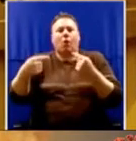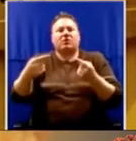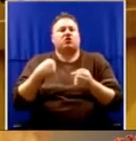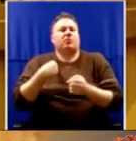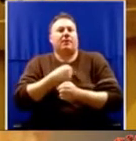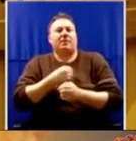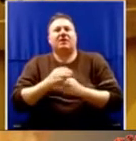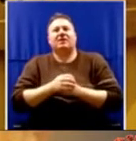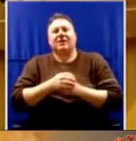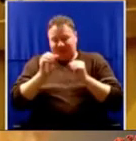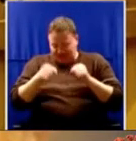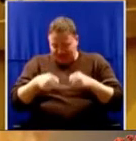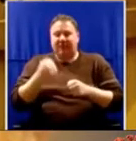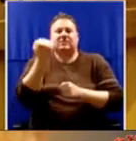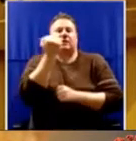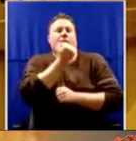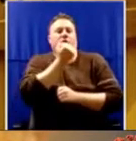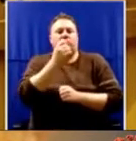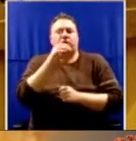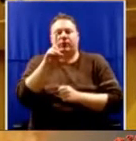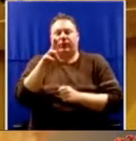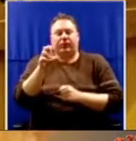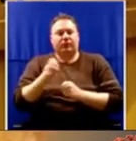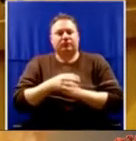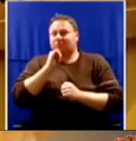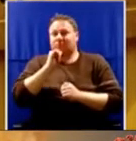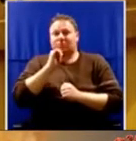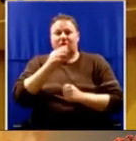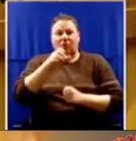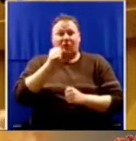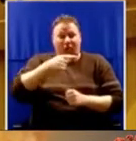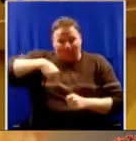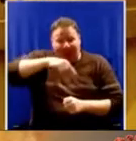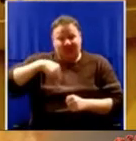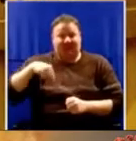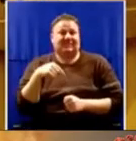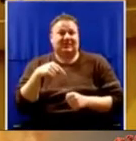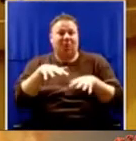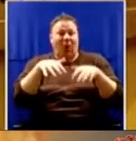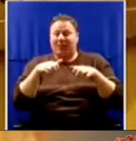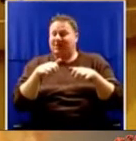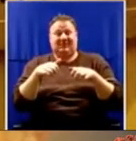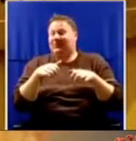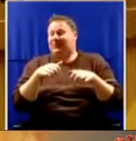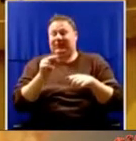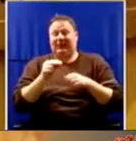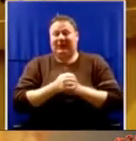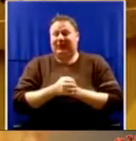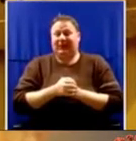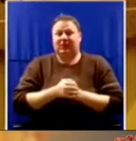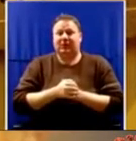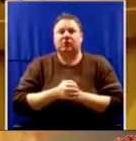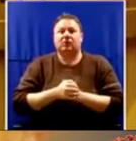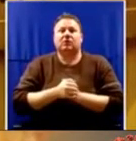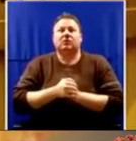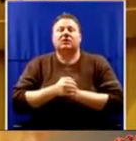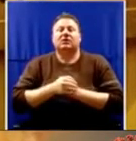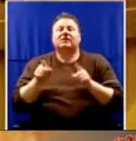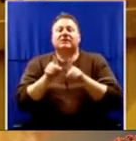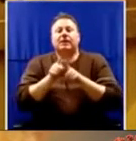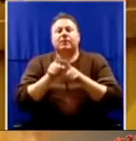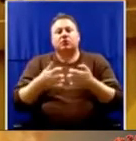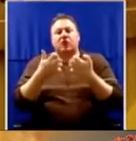an apology was due, but not from our side and not in our name. The Speaker also admitted to challenges facing Parliament in trying